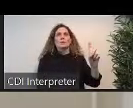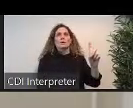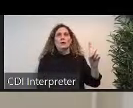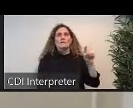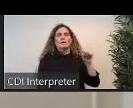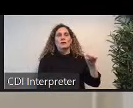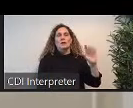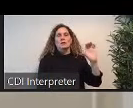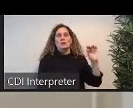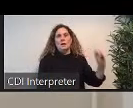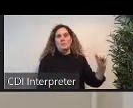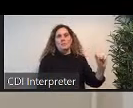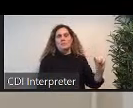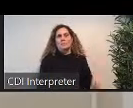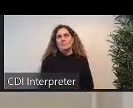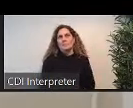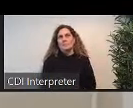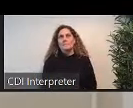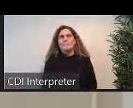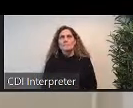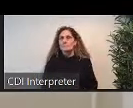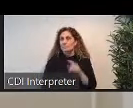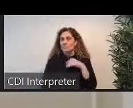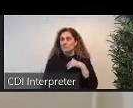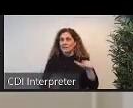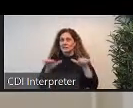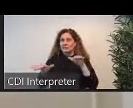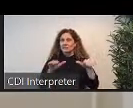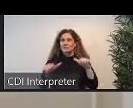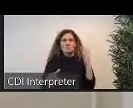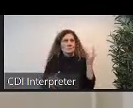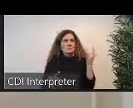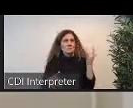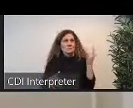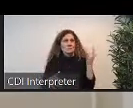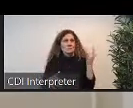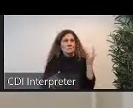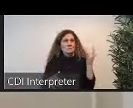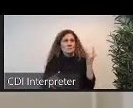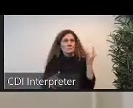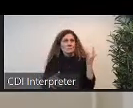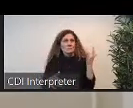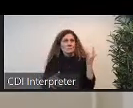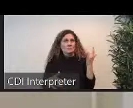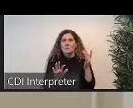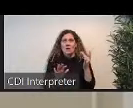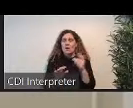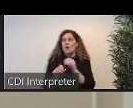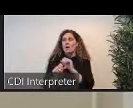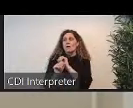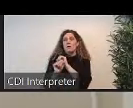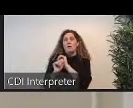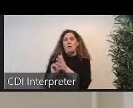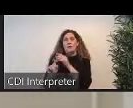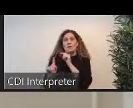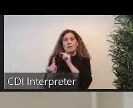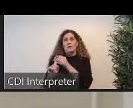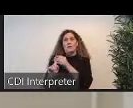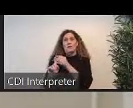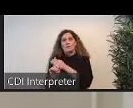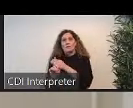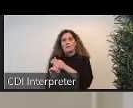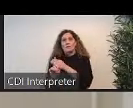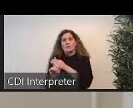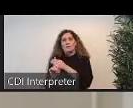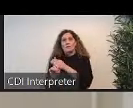were uninsured before the pandemic, and that number has grown as people have been furloughed or had their hours cut or have lost their jobs